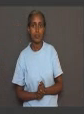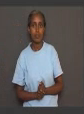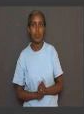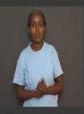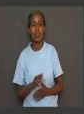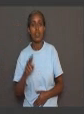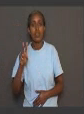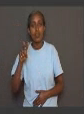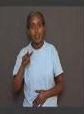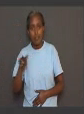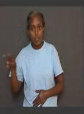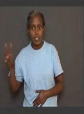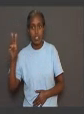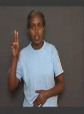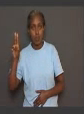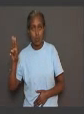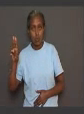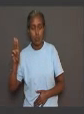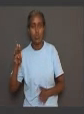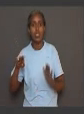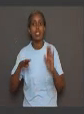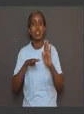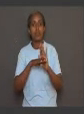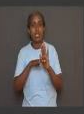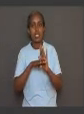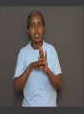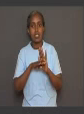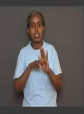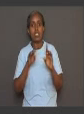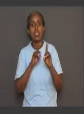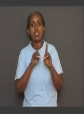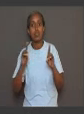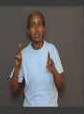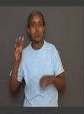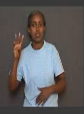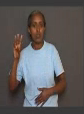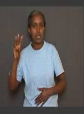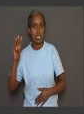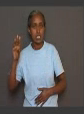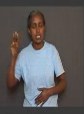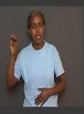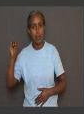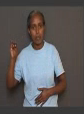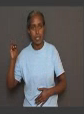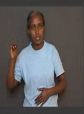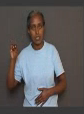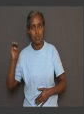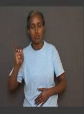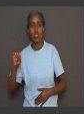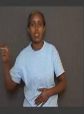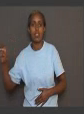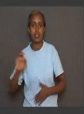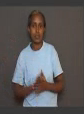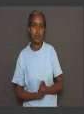Vector u represents a displacement of 6 meters to the